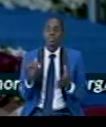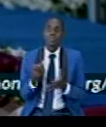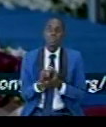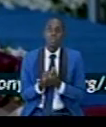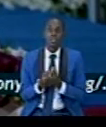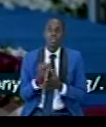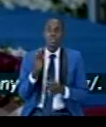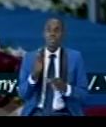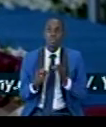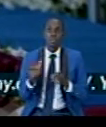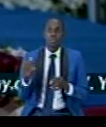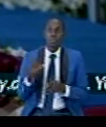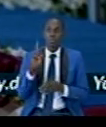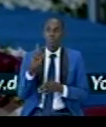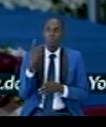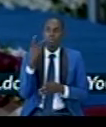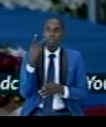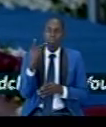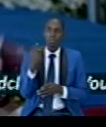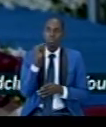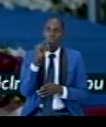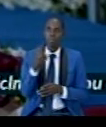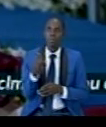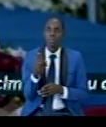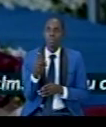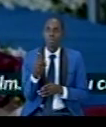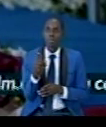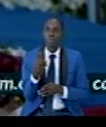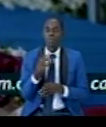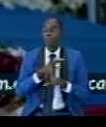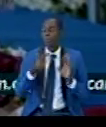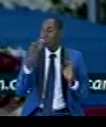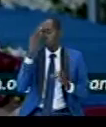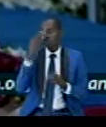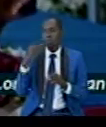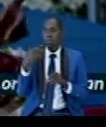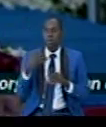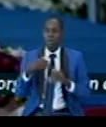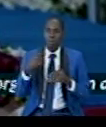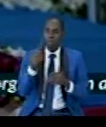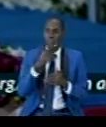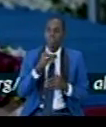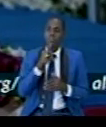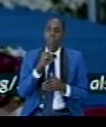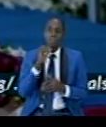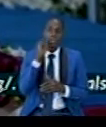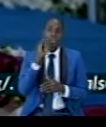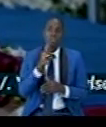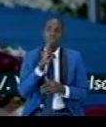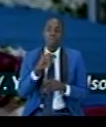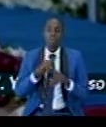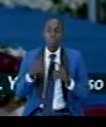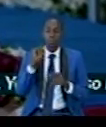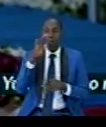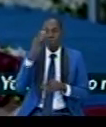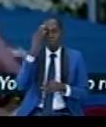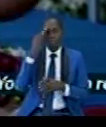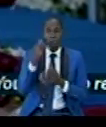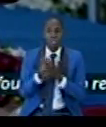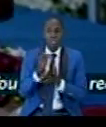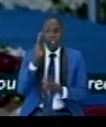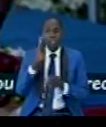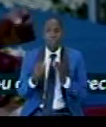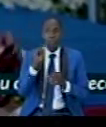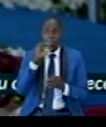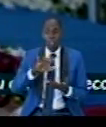ko se ni to man bi mo se ri but Olorun mo pe ti mo emi gan mo pe ti mo ba ku emi o le ri orun wo but mo yin